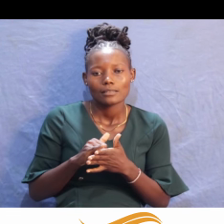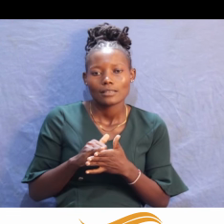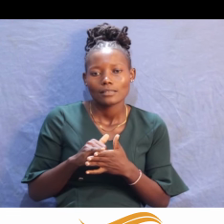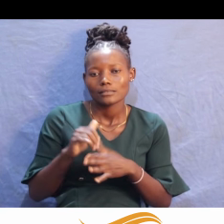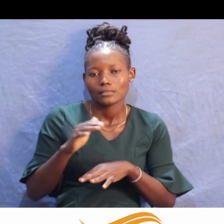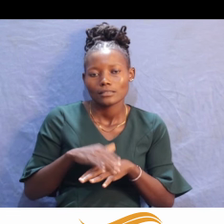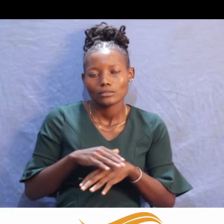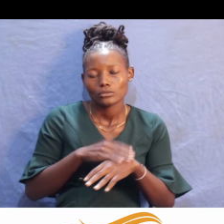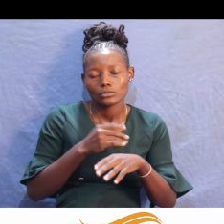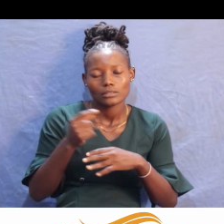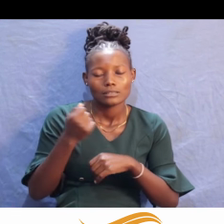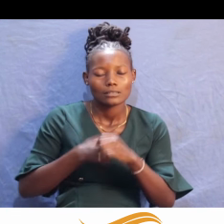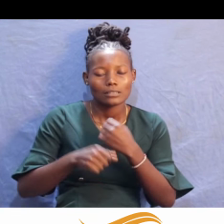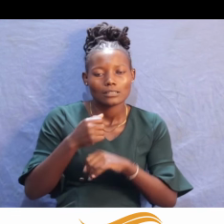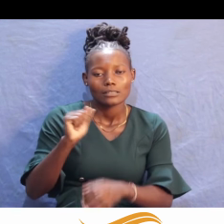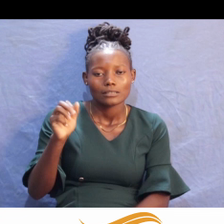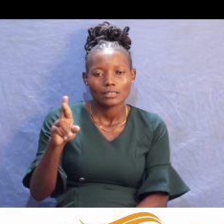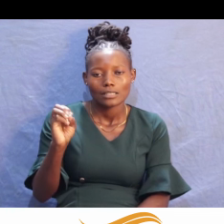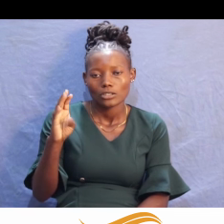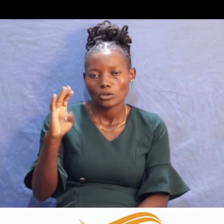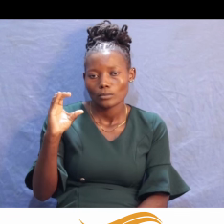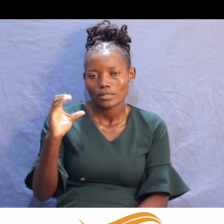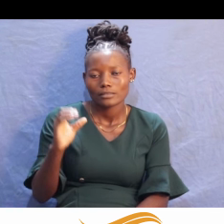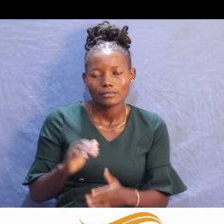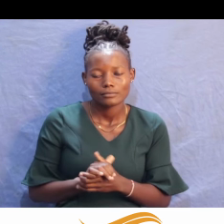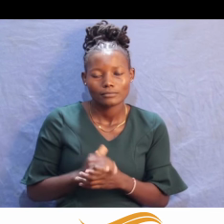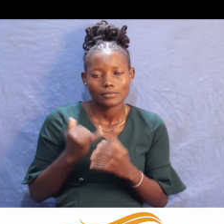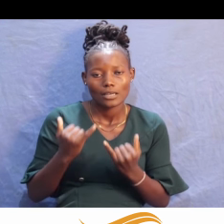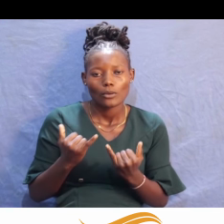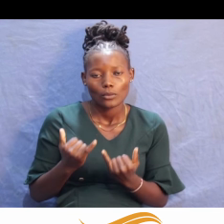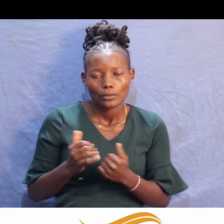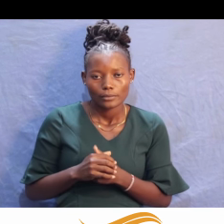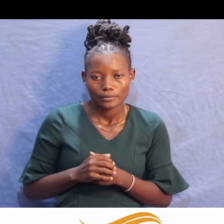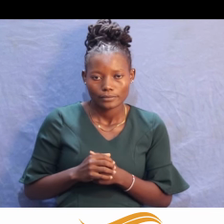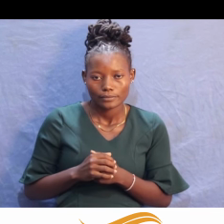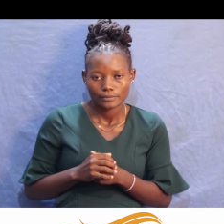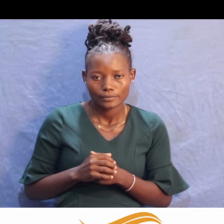exercise, aerobic fitness. So your